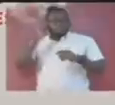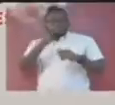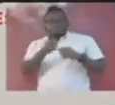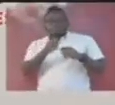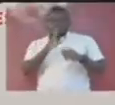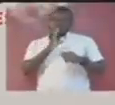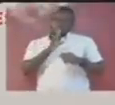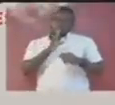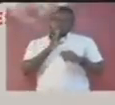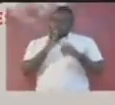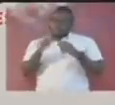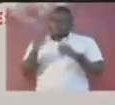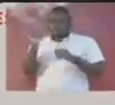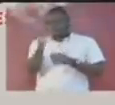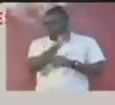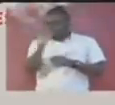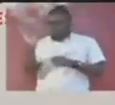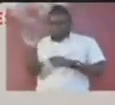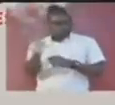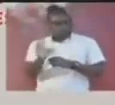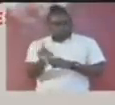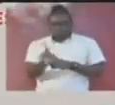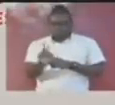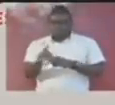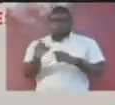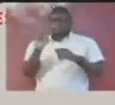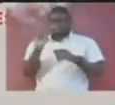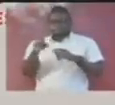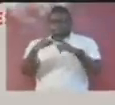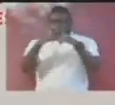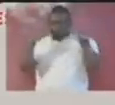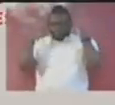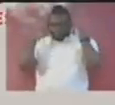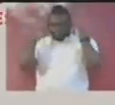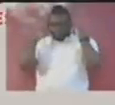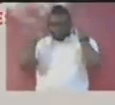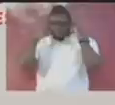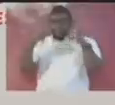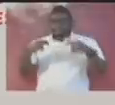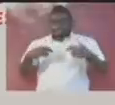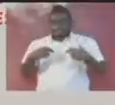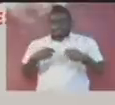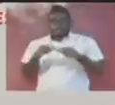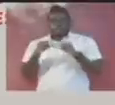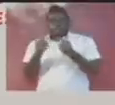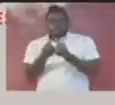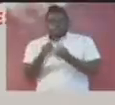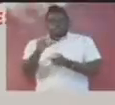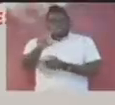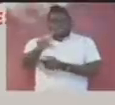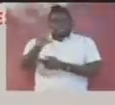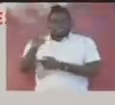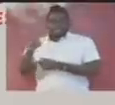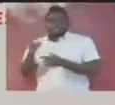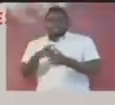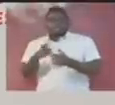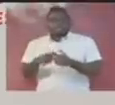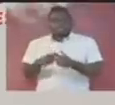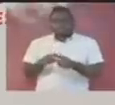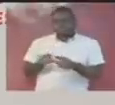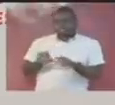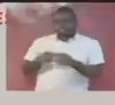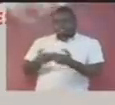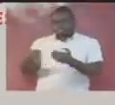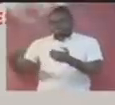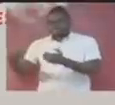possible. If you want to have a vigil with 30 people, have them in groups of 10, separated. Just stick